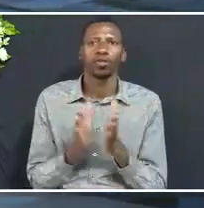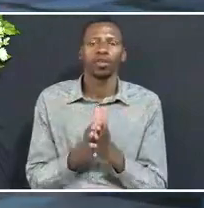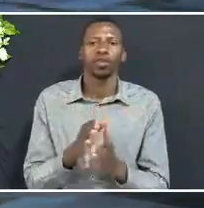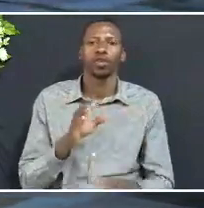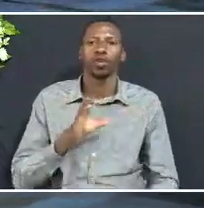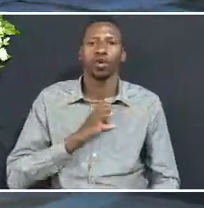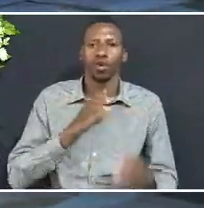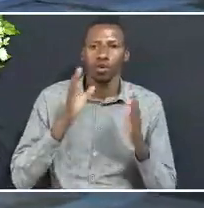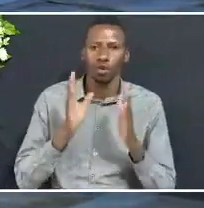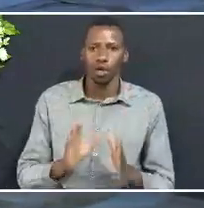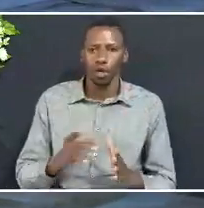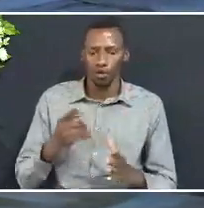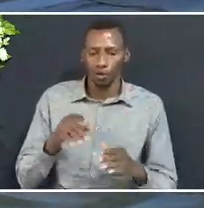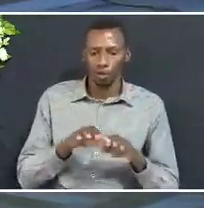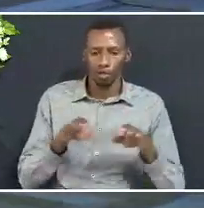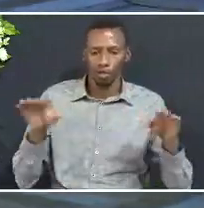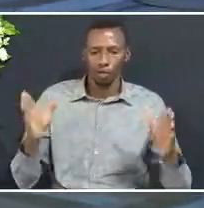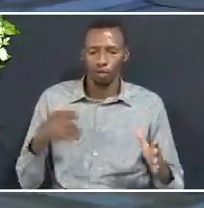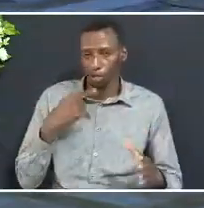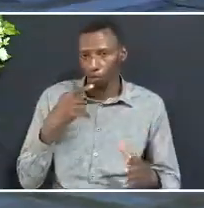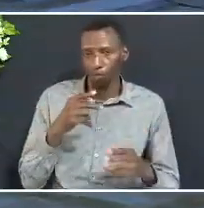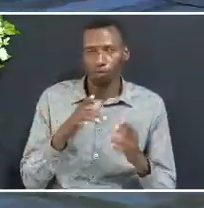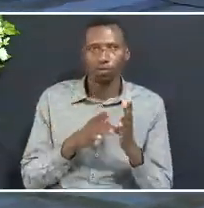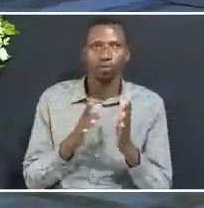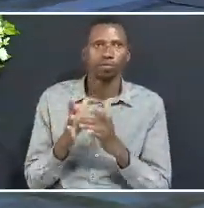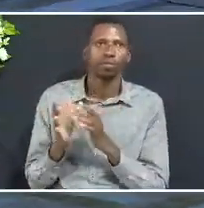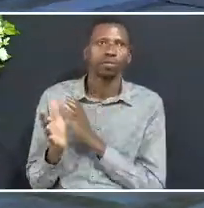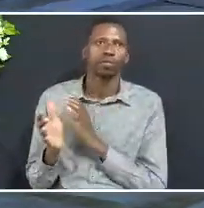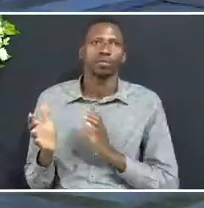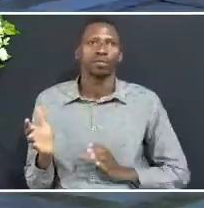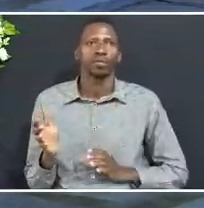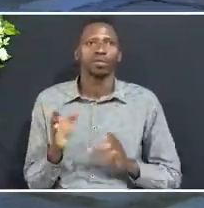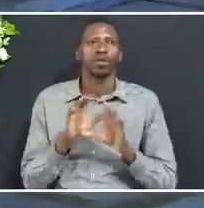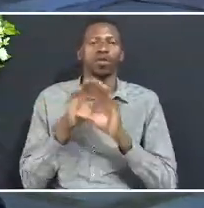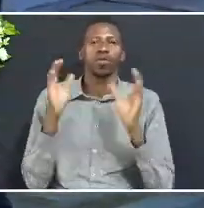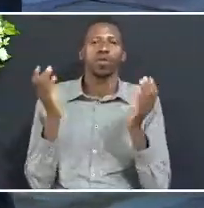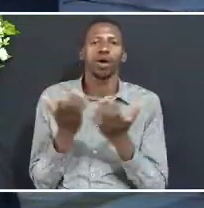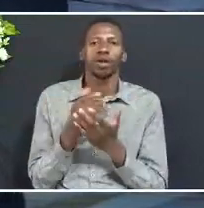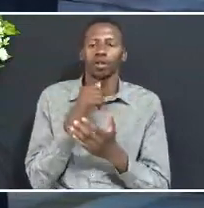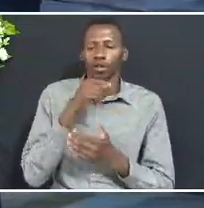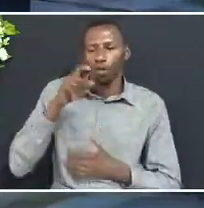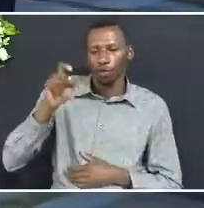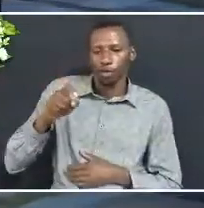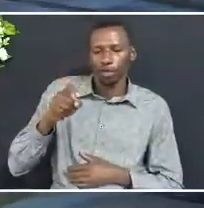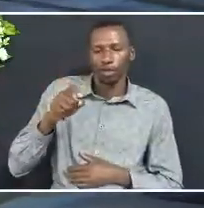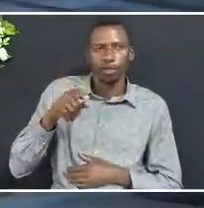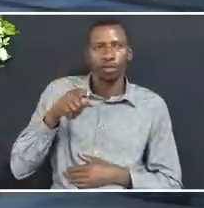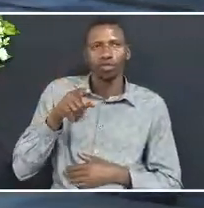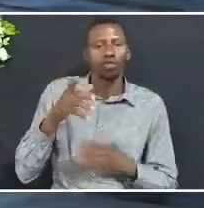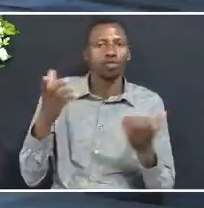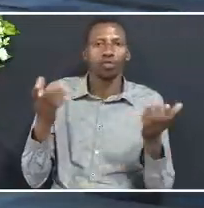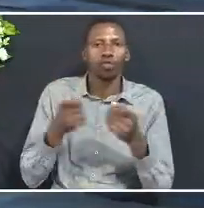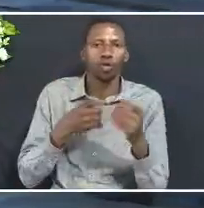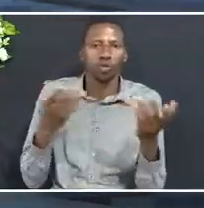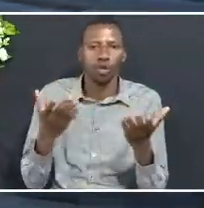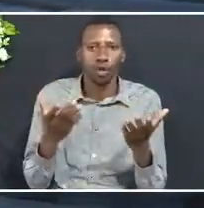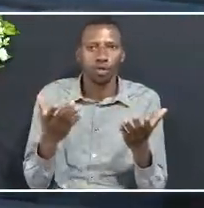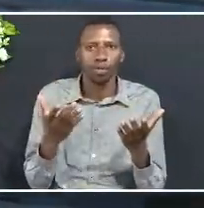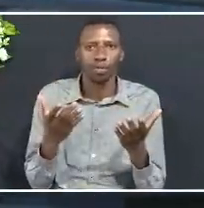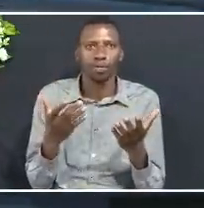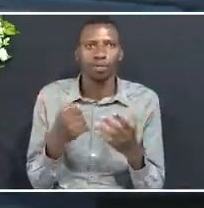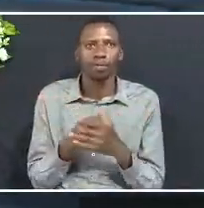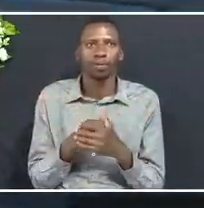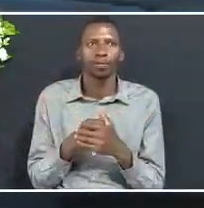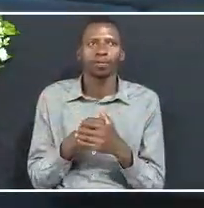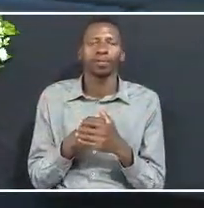of the altar, who is Jesus Christ. The world does not need where you belong. Structurally,